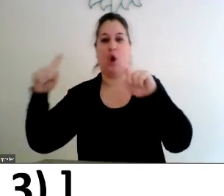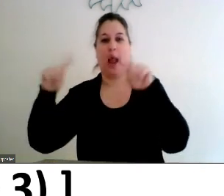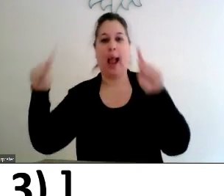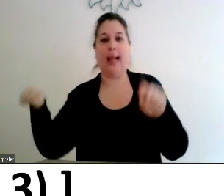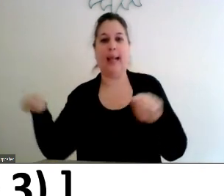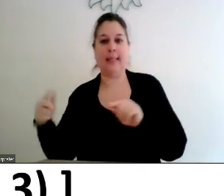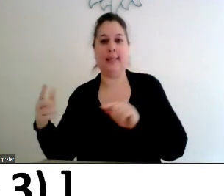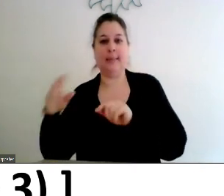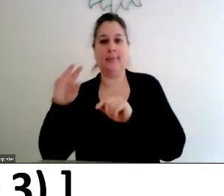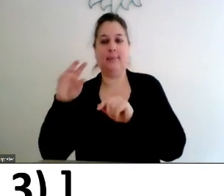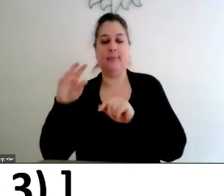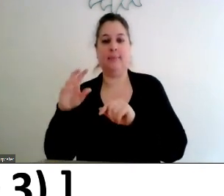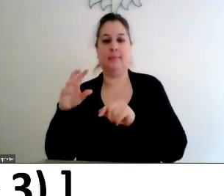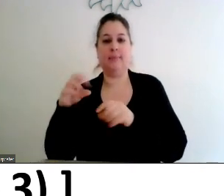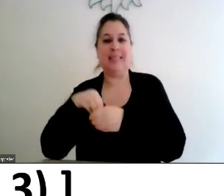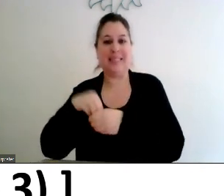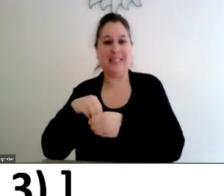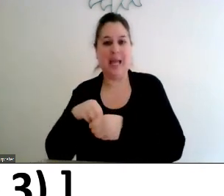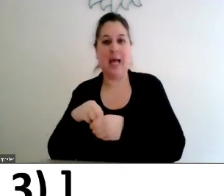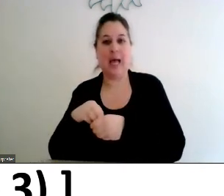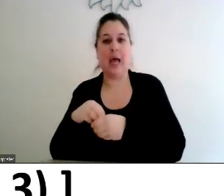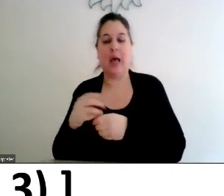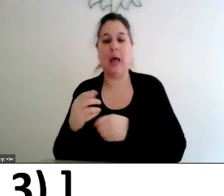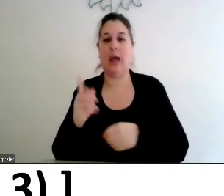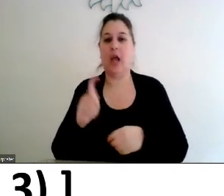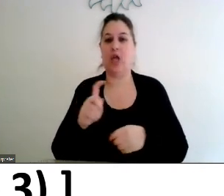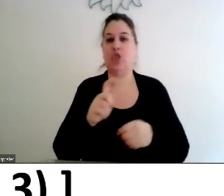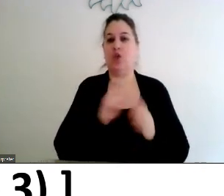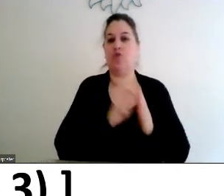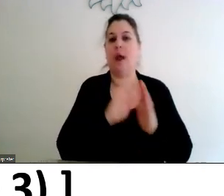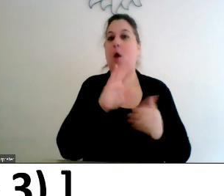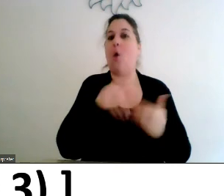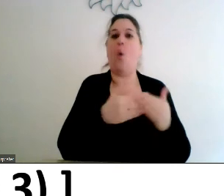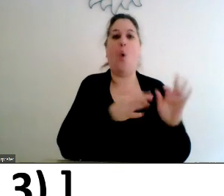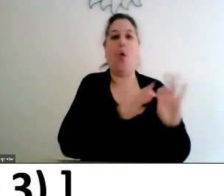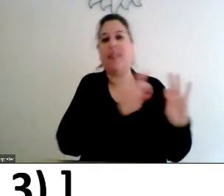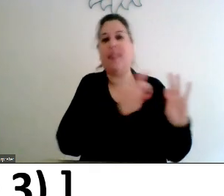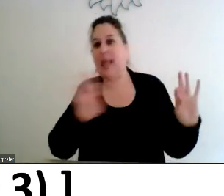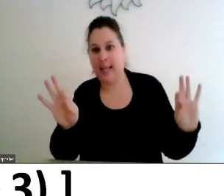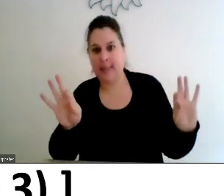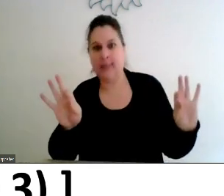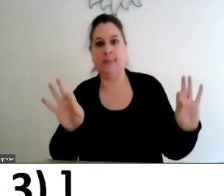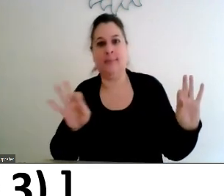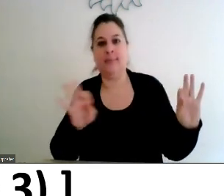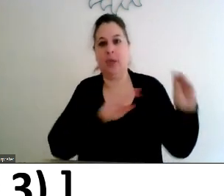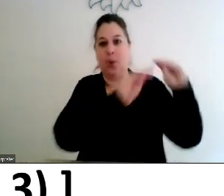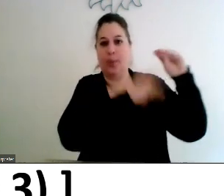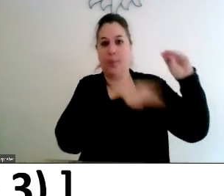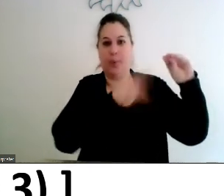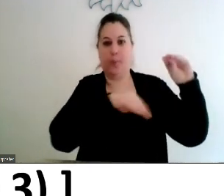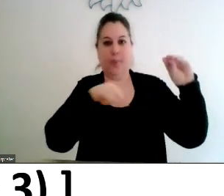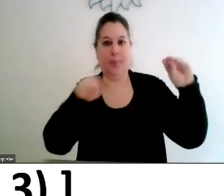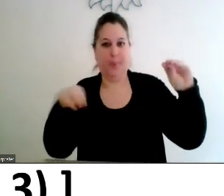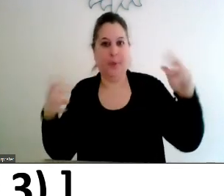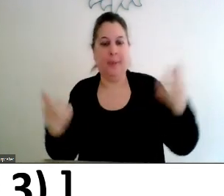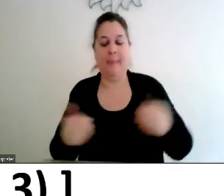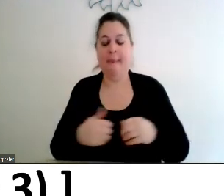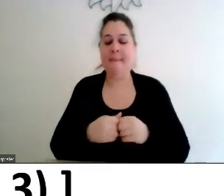1 plus 2 to the 5th minus that. So 8 plus 2 is 10.